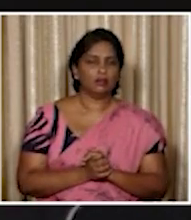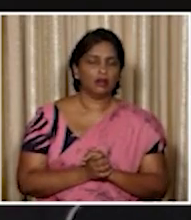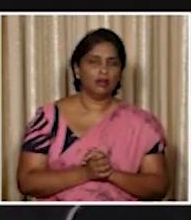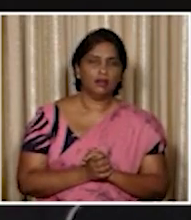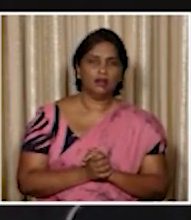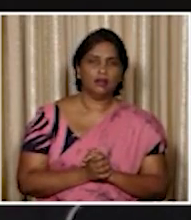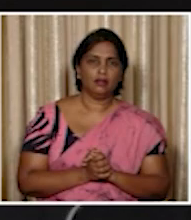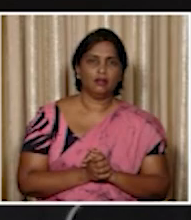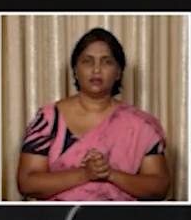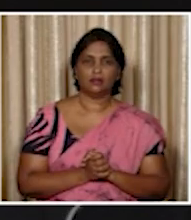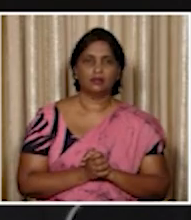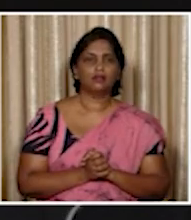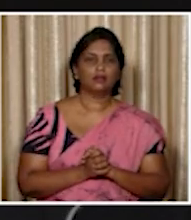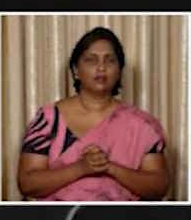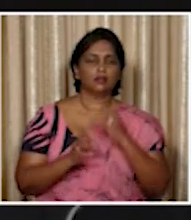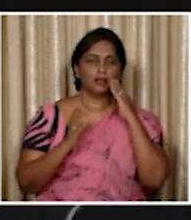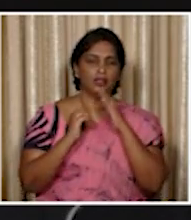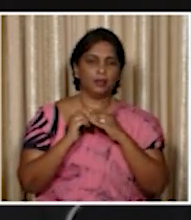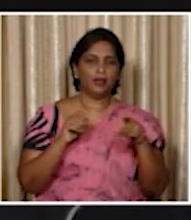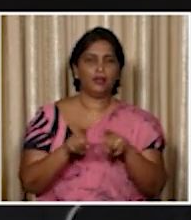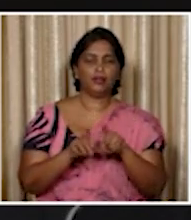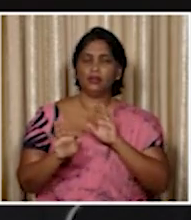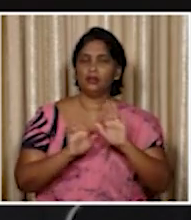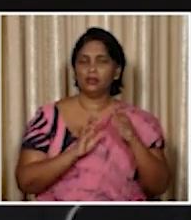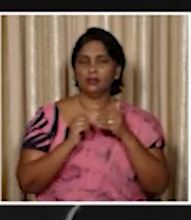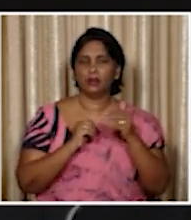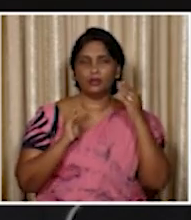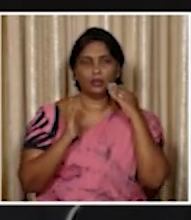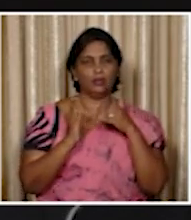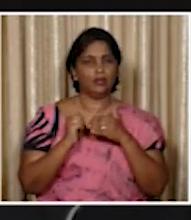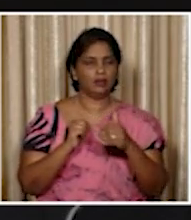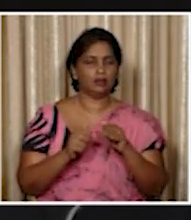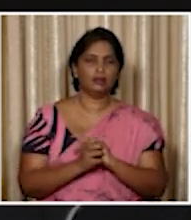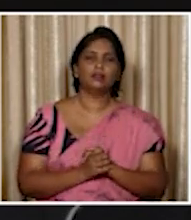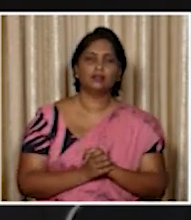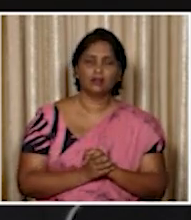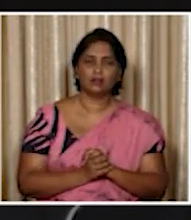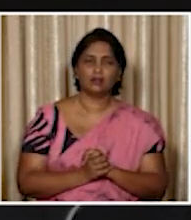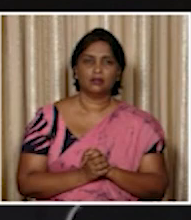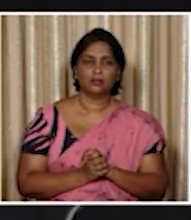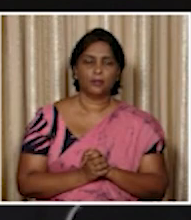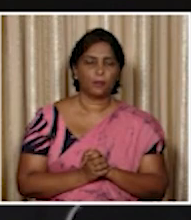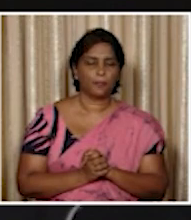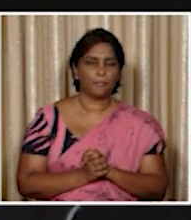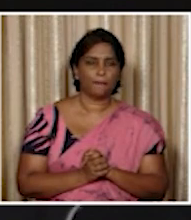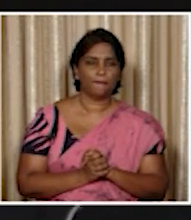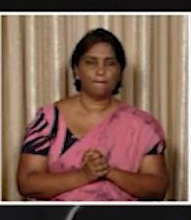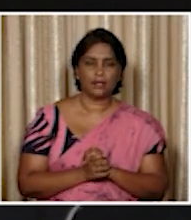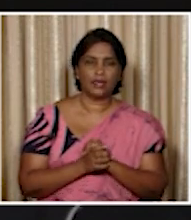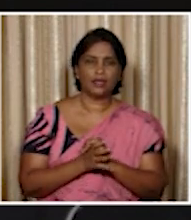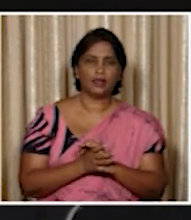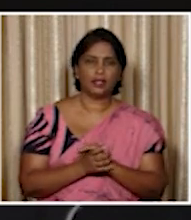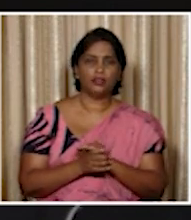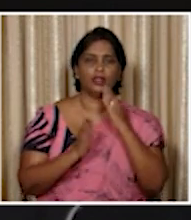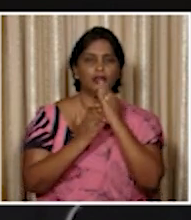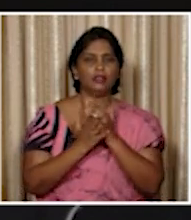the online safety bill. The predominant aim of the government seems to be to push the platforms to give it